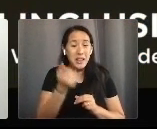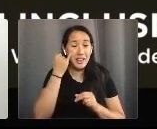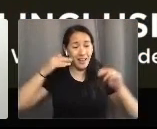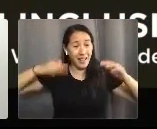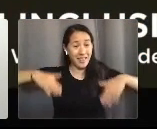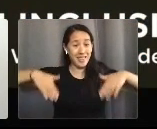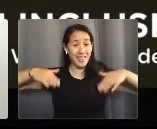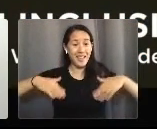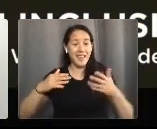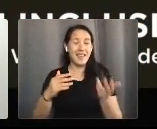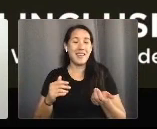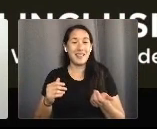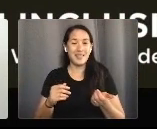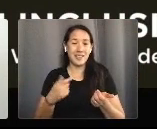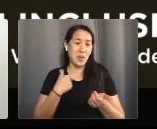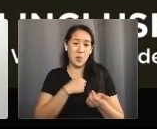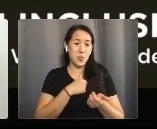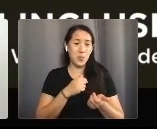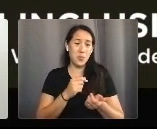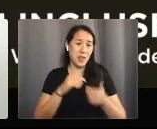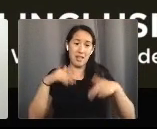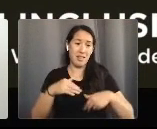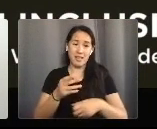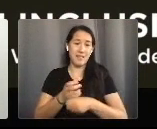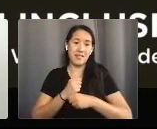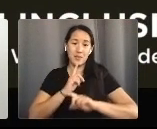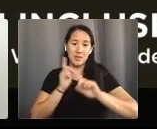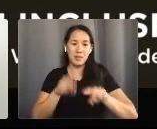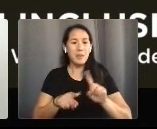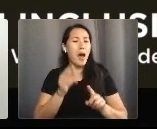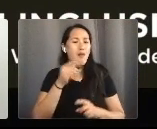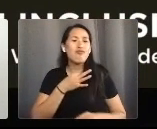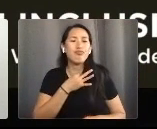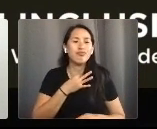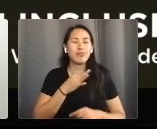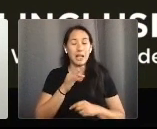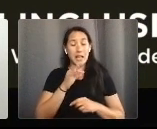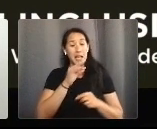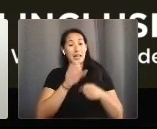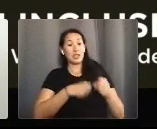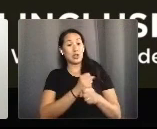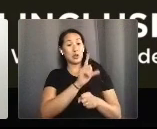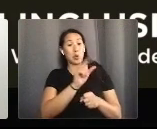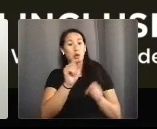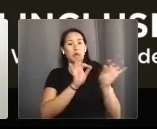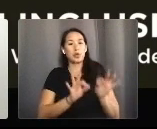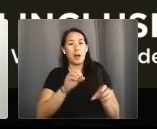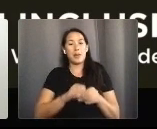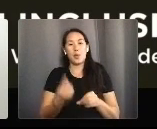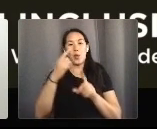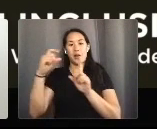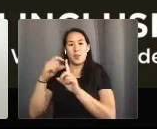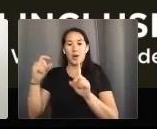it yet, we didn't get a lot of responses yet, so I want to hear 2020 in one word. We had some